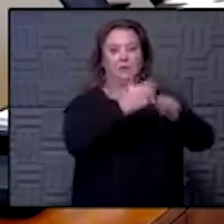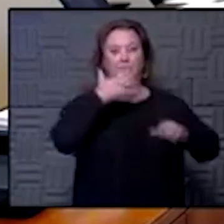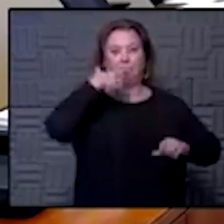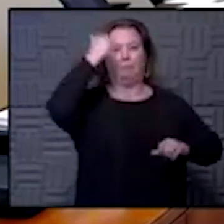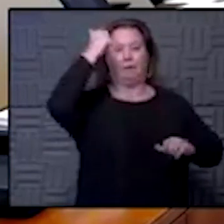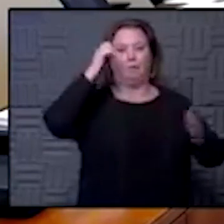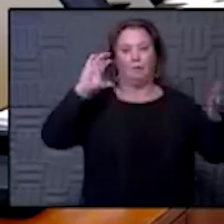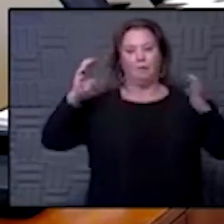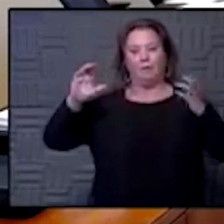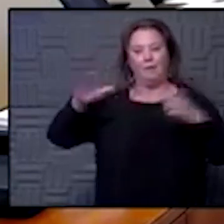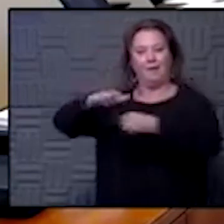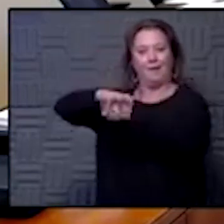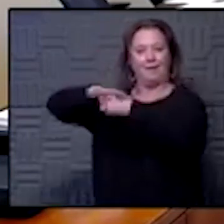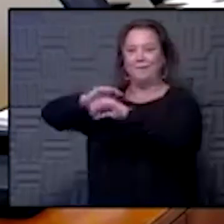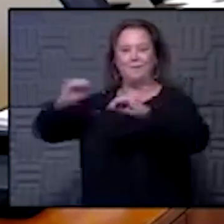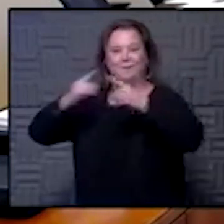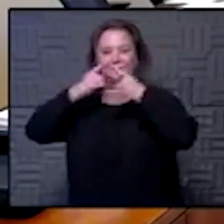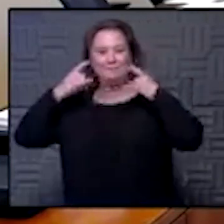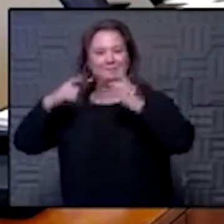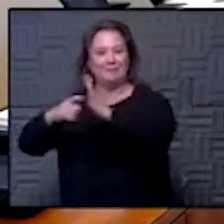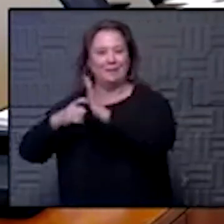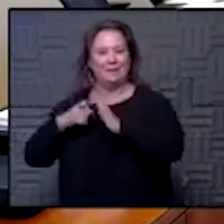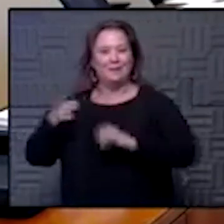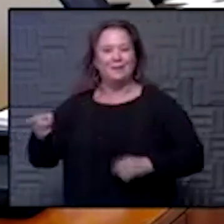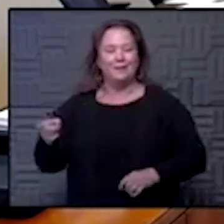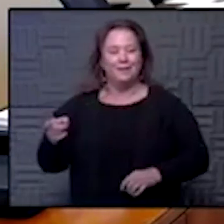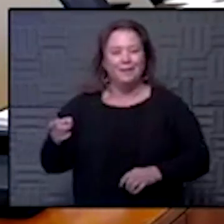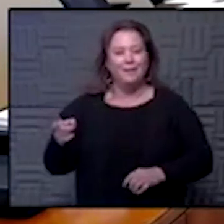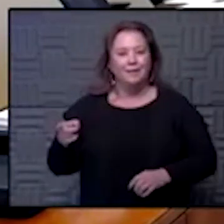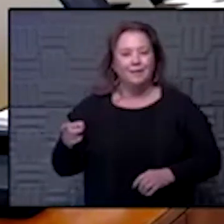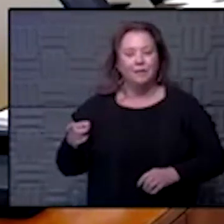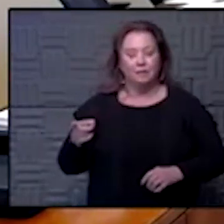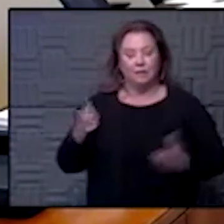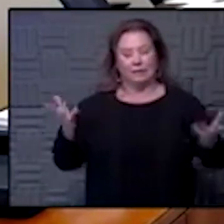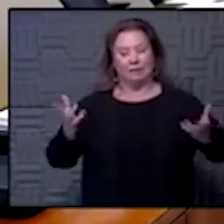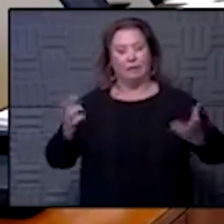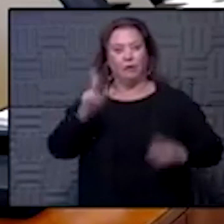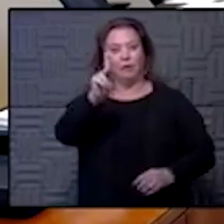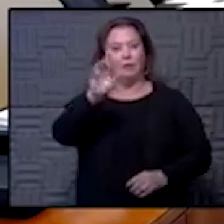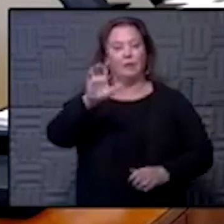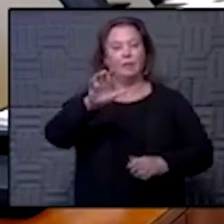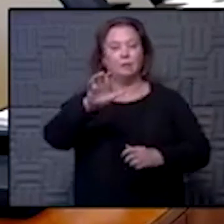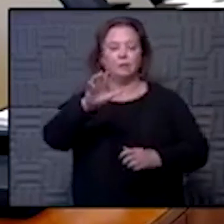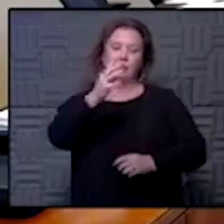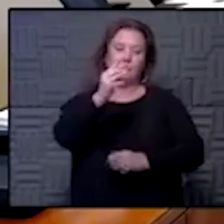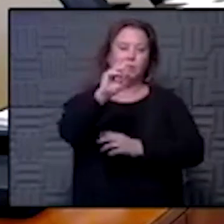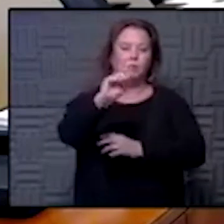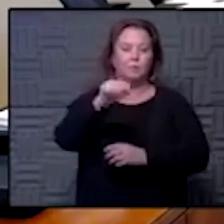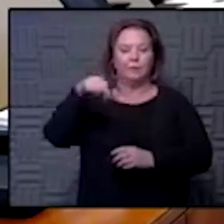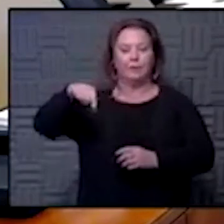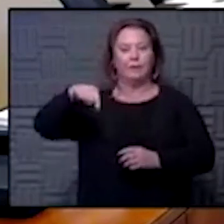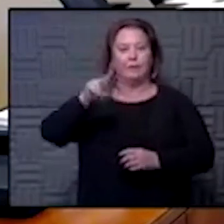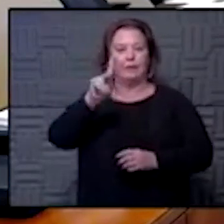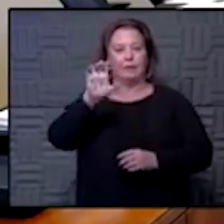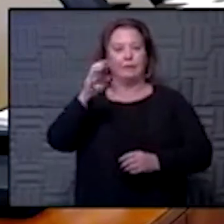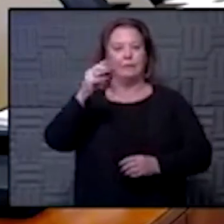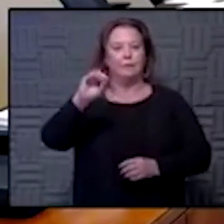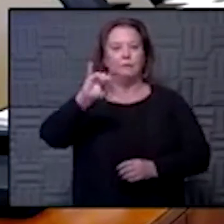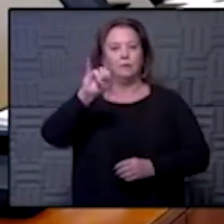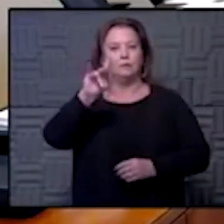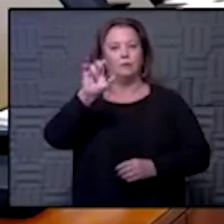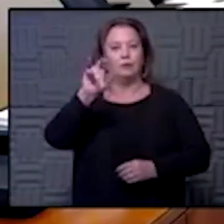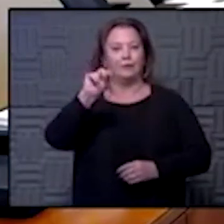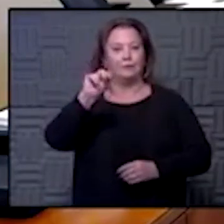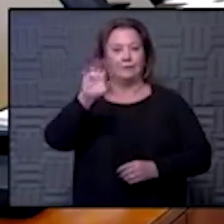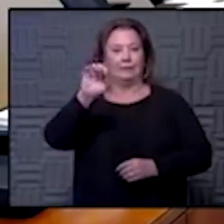than in areas where there is no mask mandate. And certainly here on the Kansas City or the Missouri side in Kansas City, Jackson County,